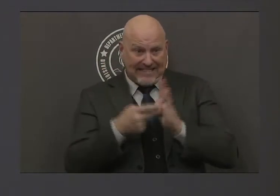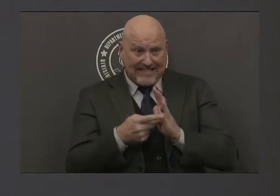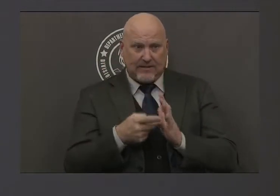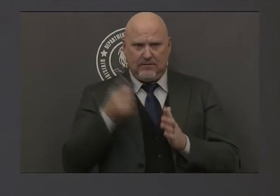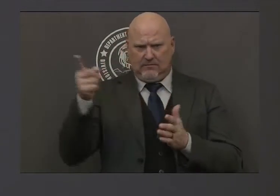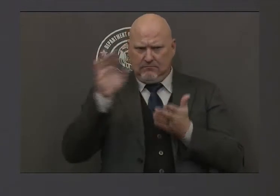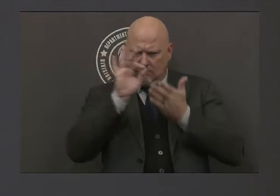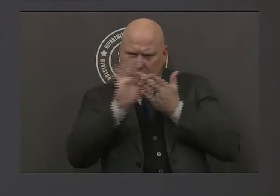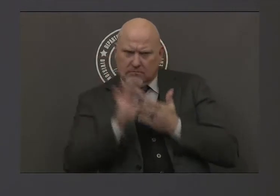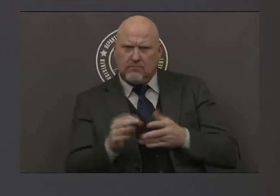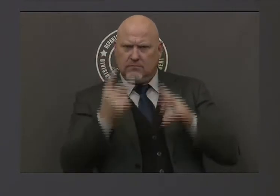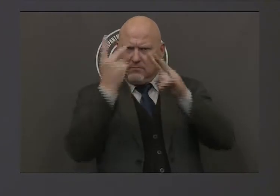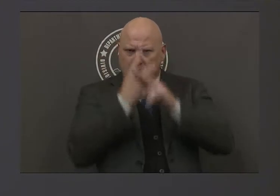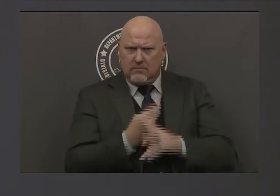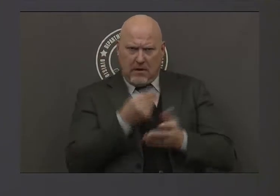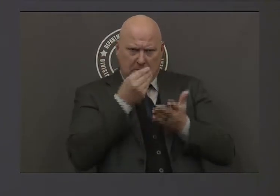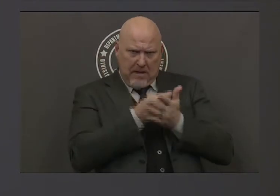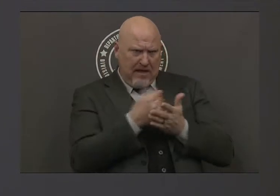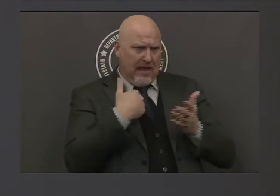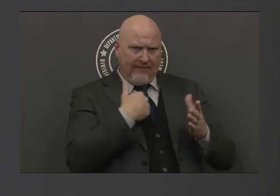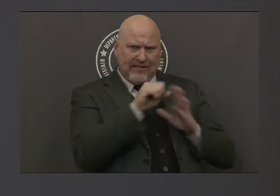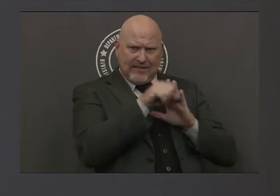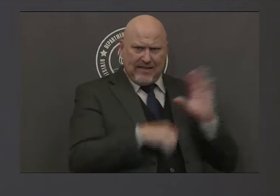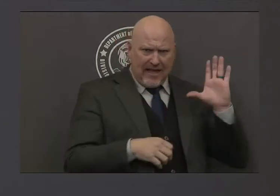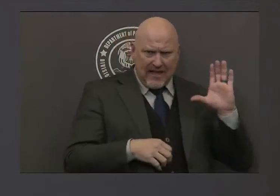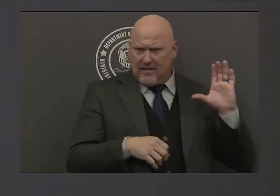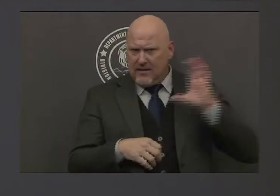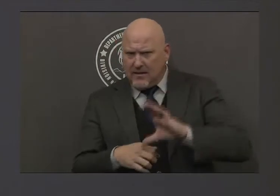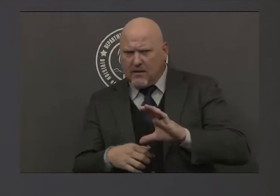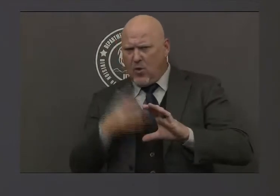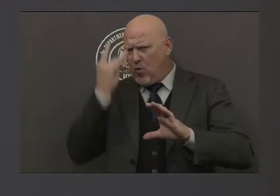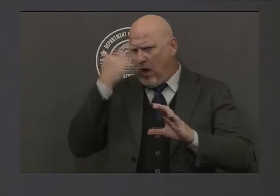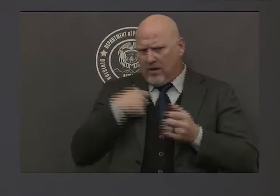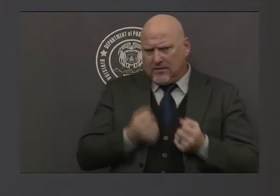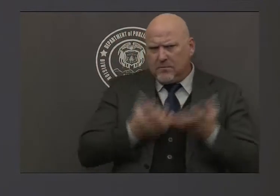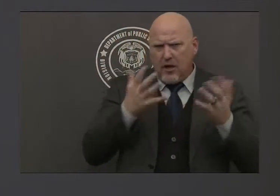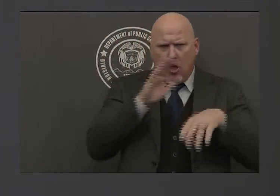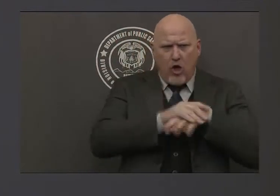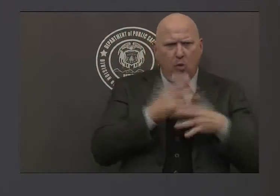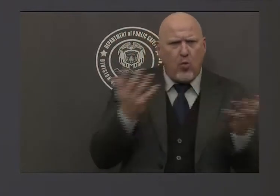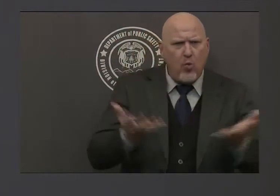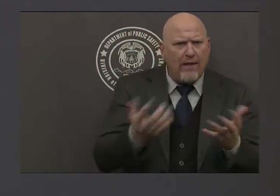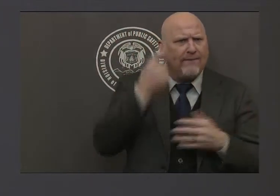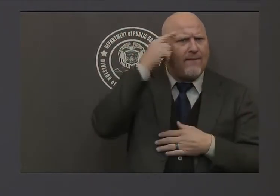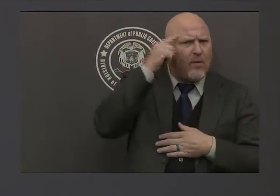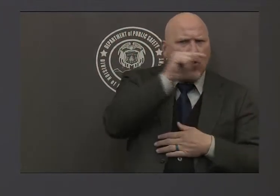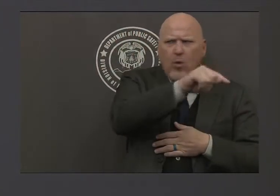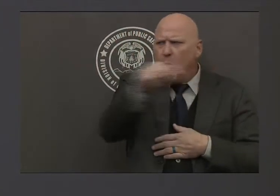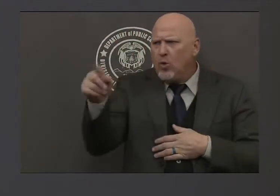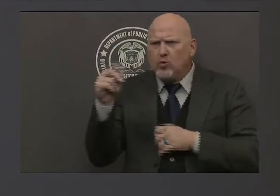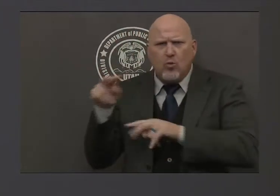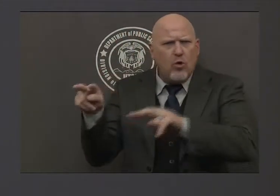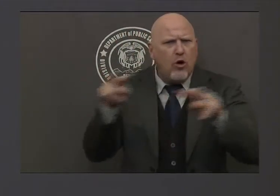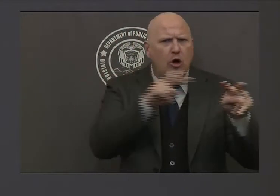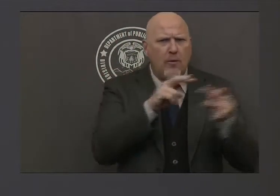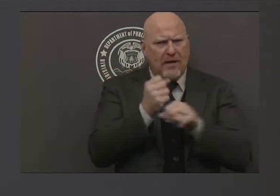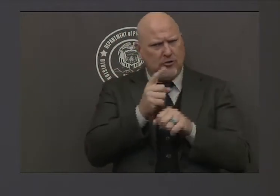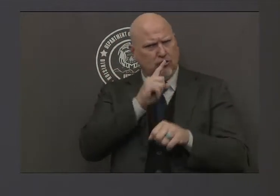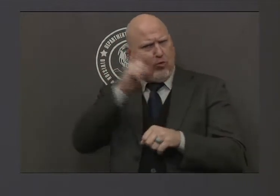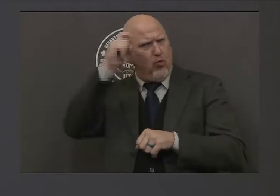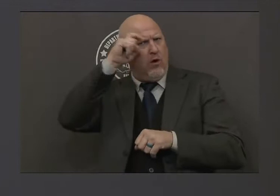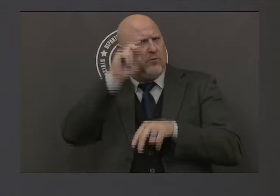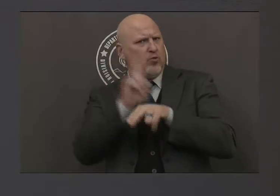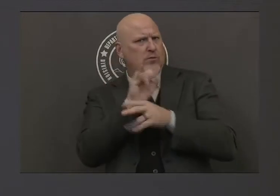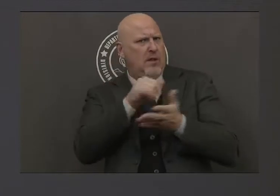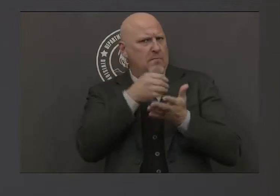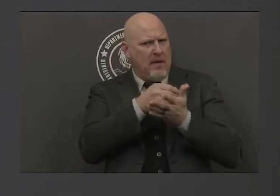money. Why we spend it, where we spend it is on their watch, and they know where the dollars and the pennies, in fact, go.